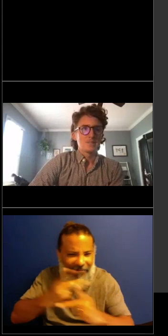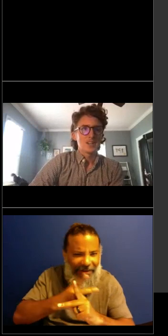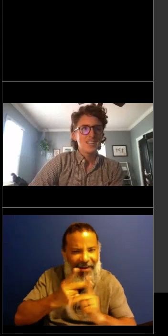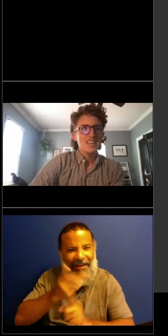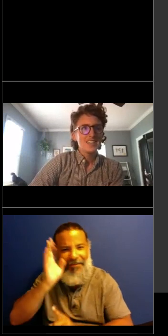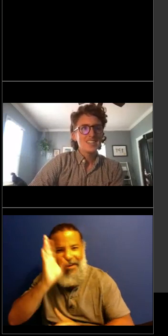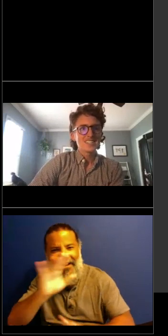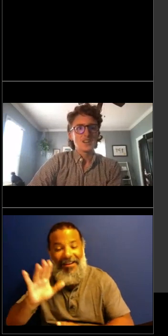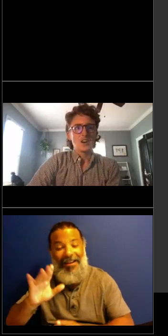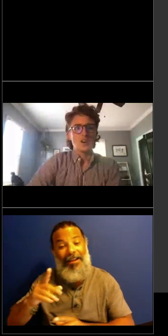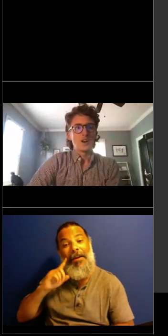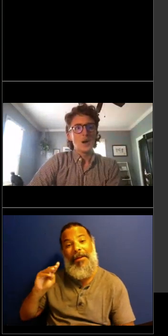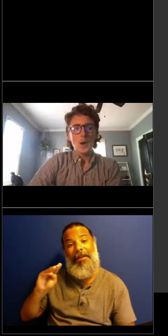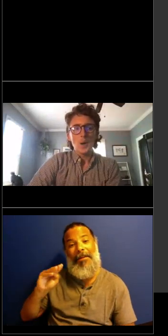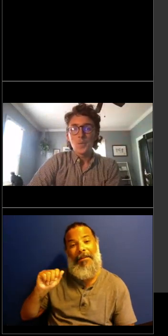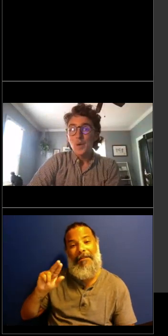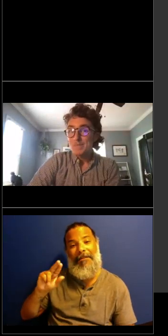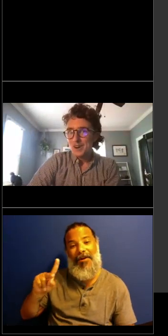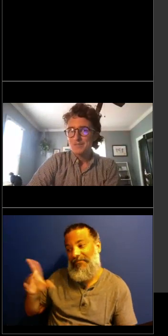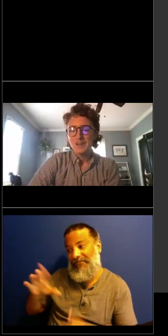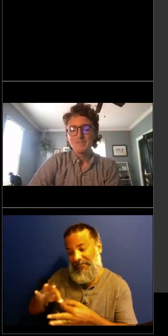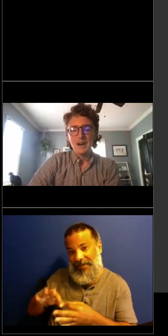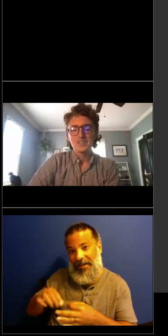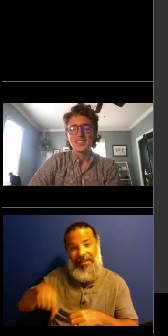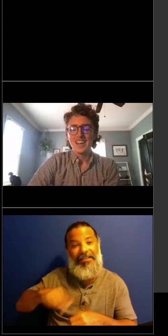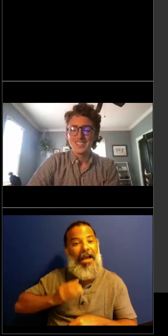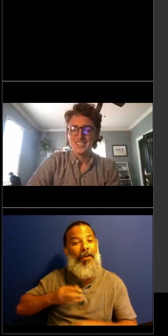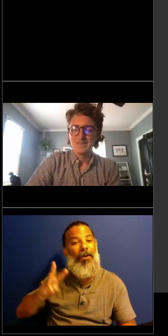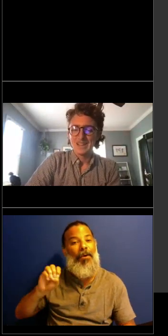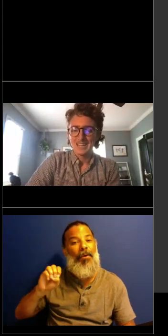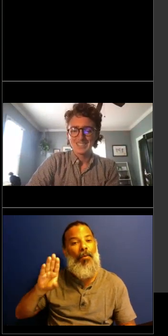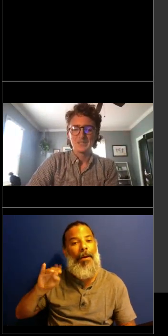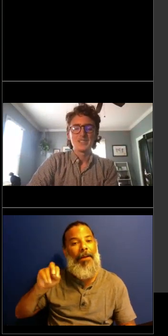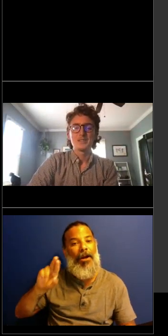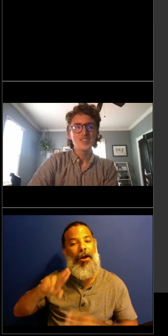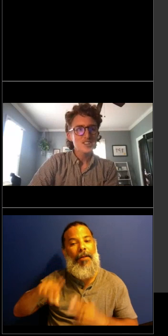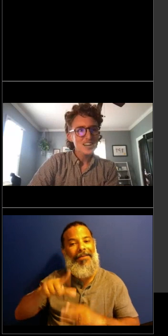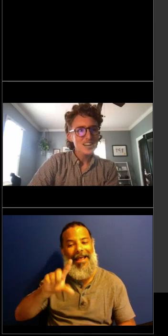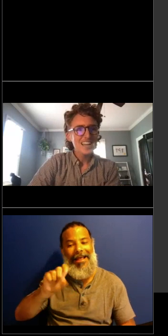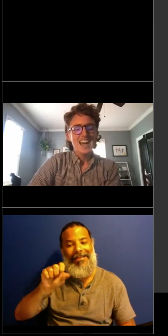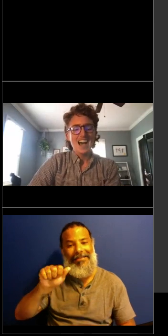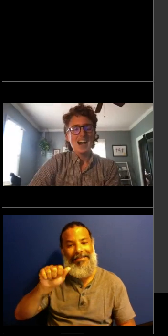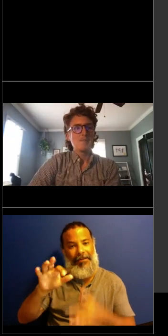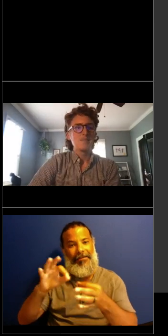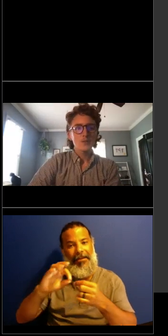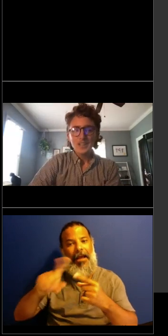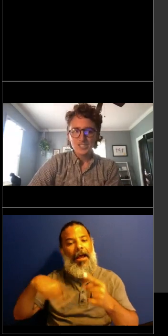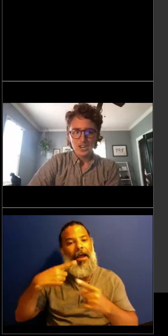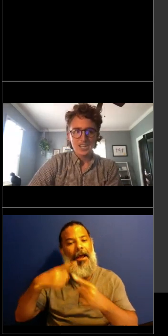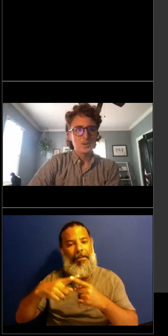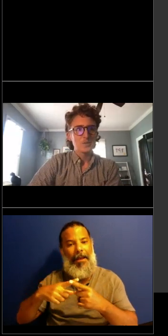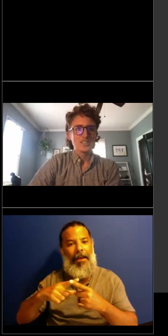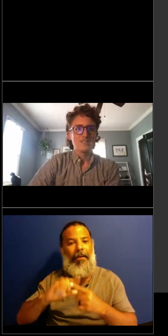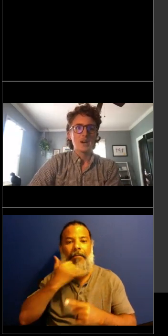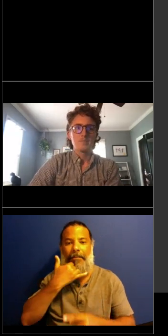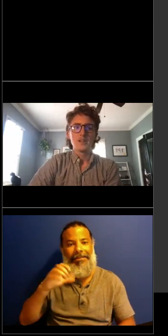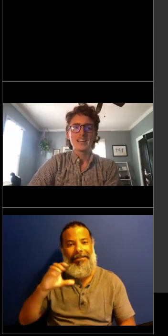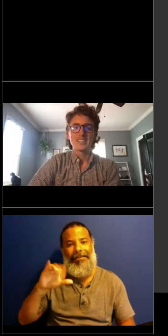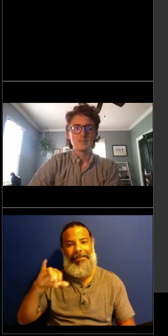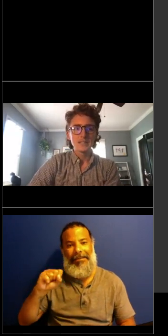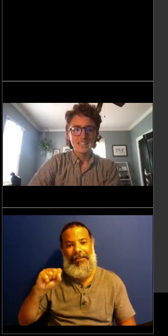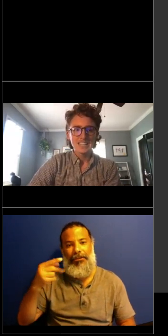So as Mark said, this is our webinar about the LSA statement against linguistic misgendering. And before we get started, we